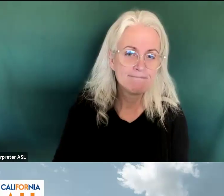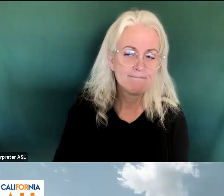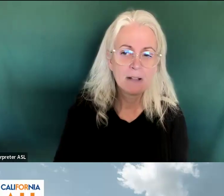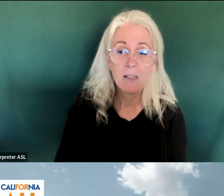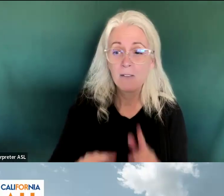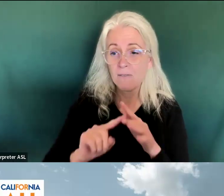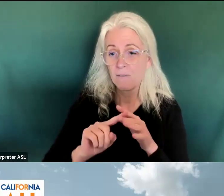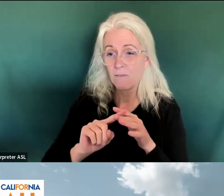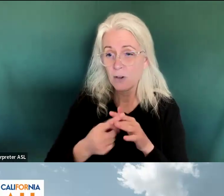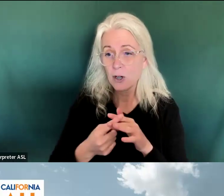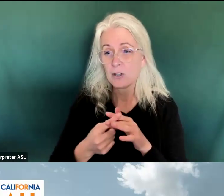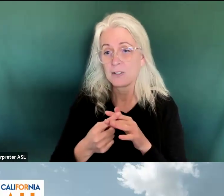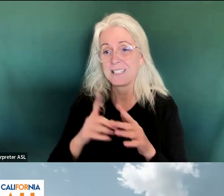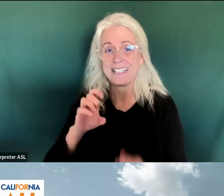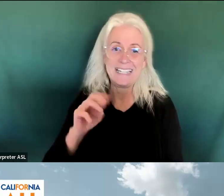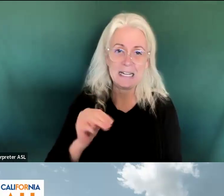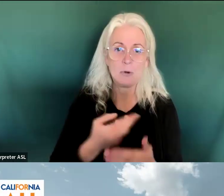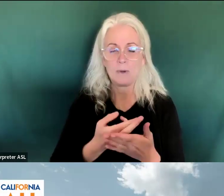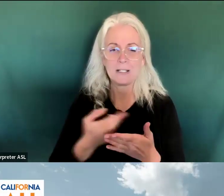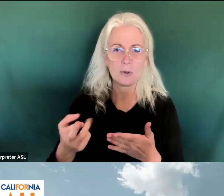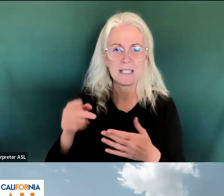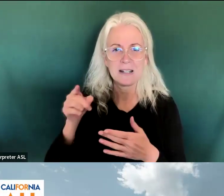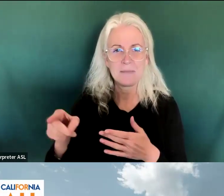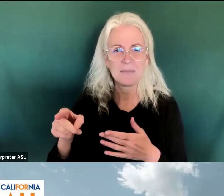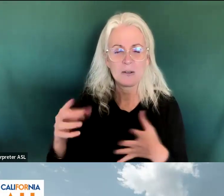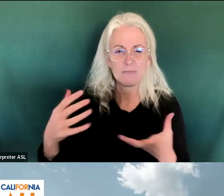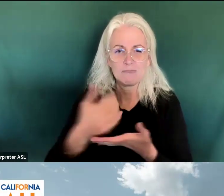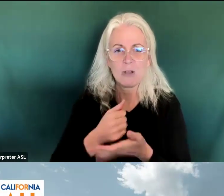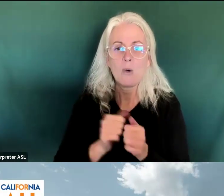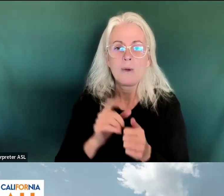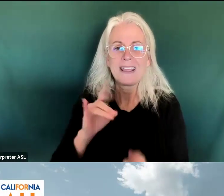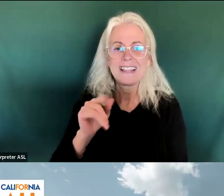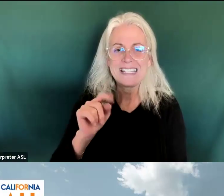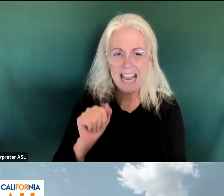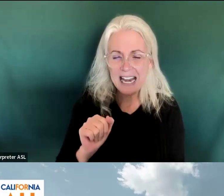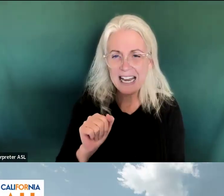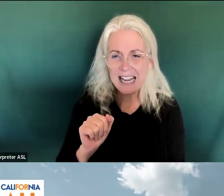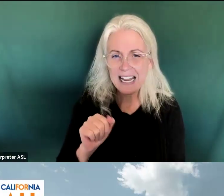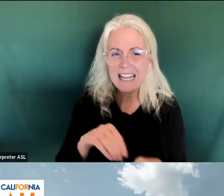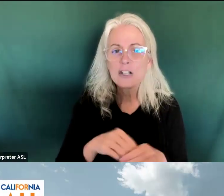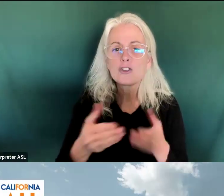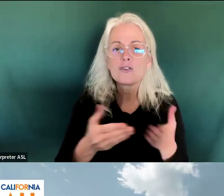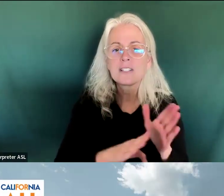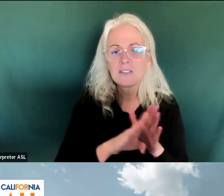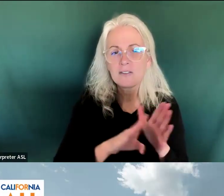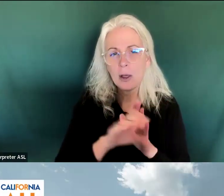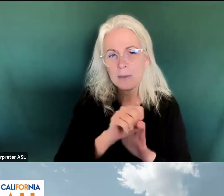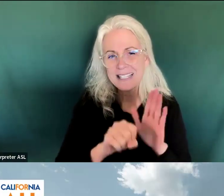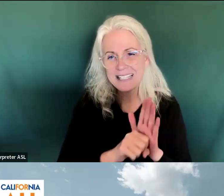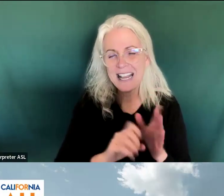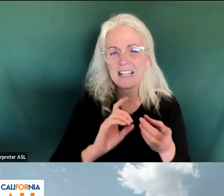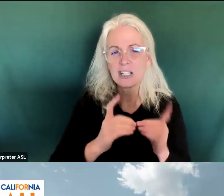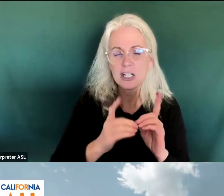initial DEEM resource that is up there was compiled with data in service of developing the state digital